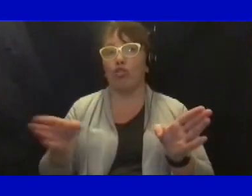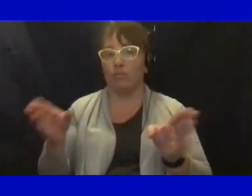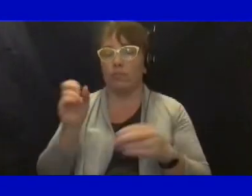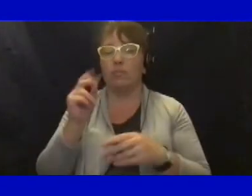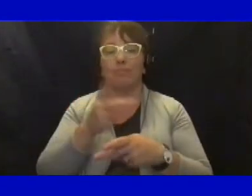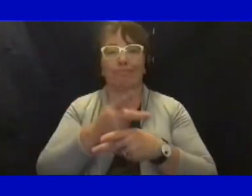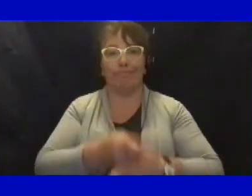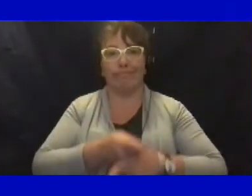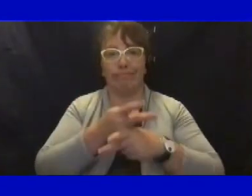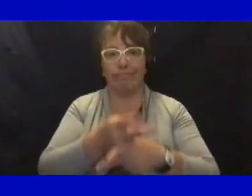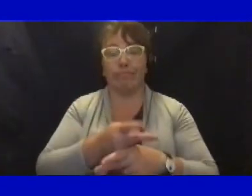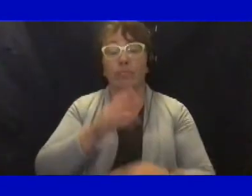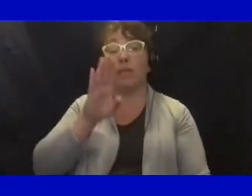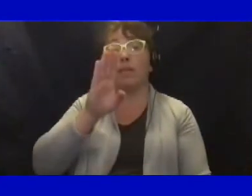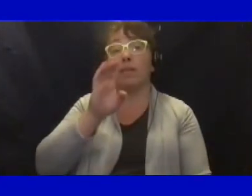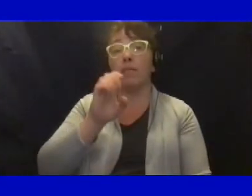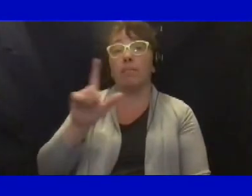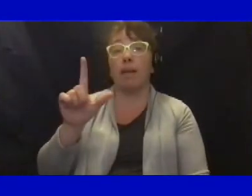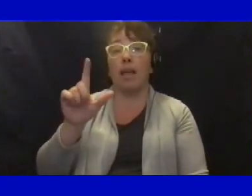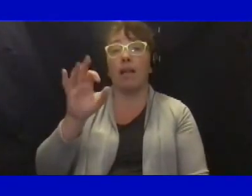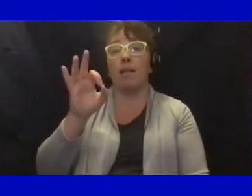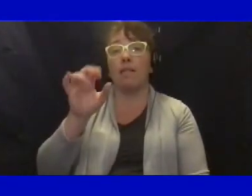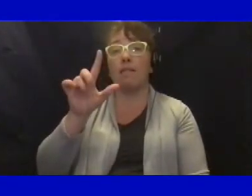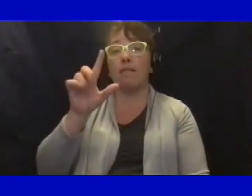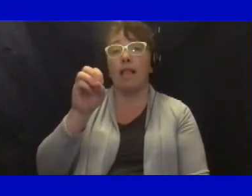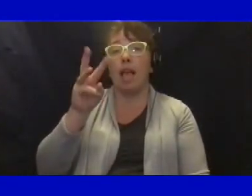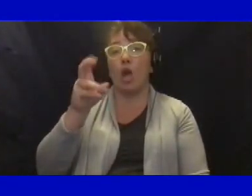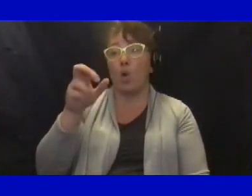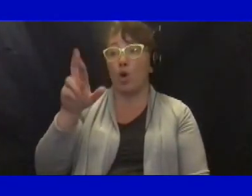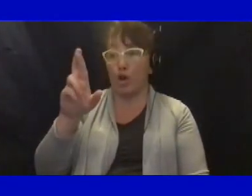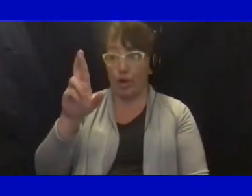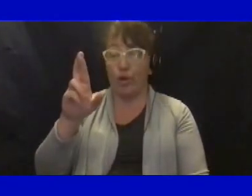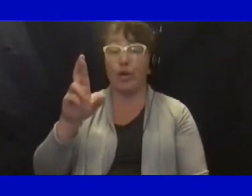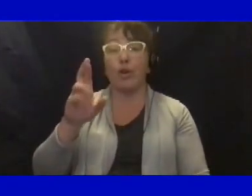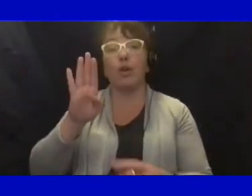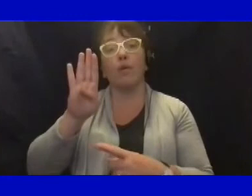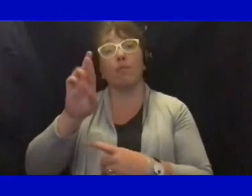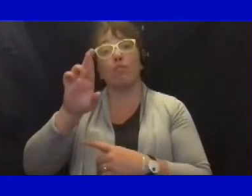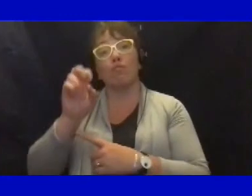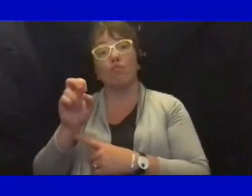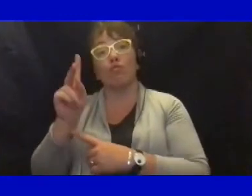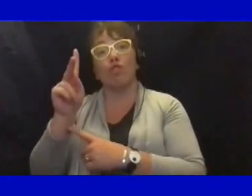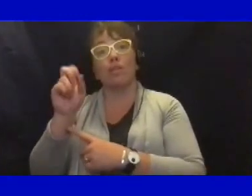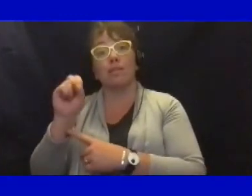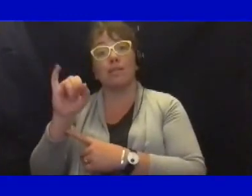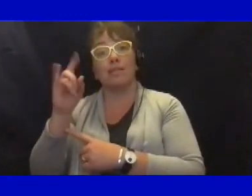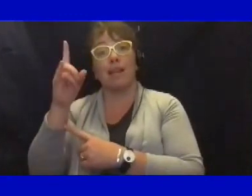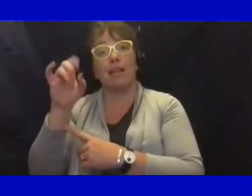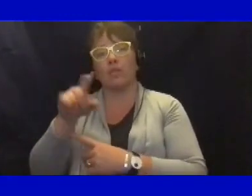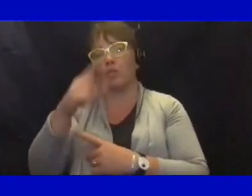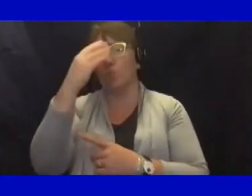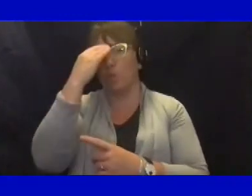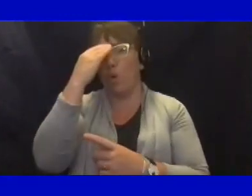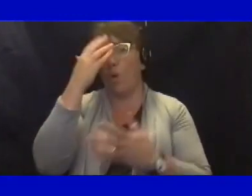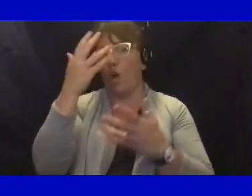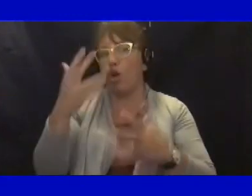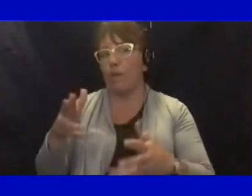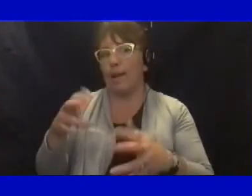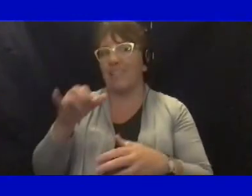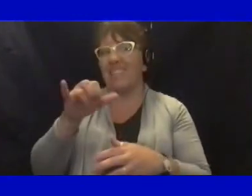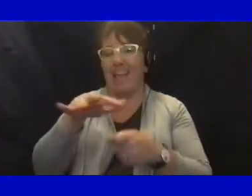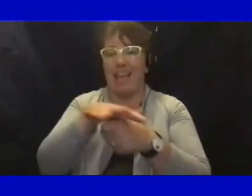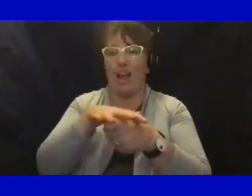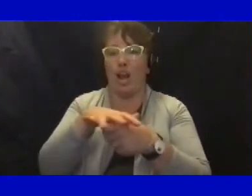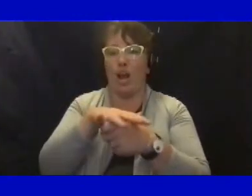at Bellflower and Brookside area. That, for the residents of Cherry Valley, you guys know that traditionally floods. Bellflower